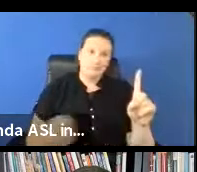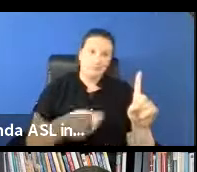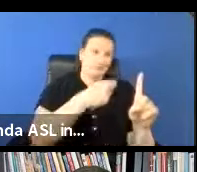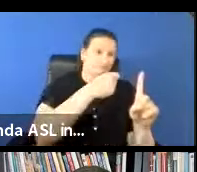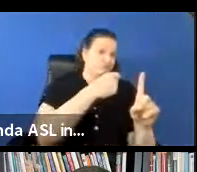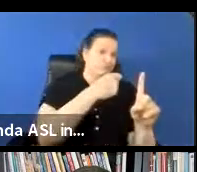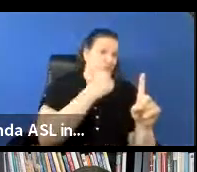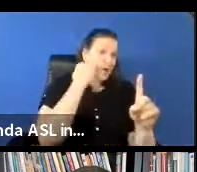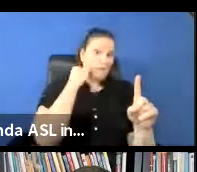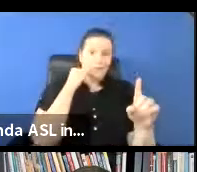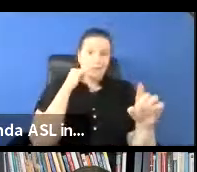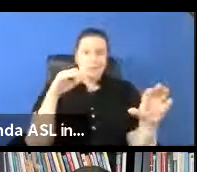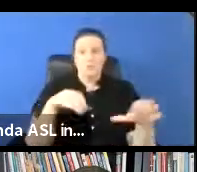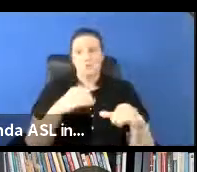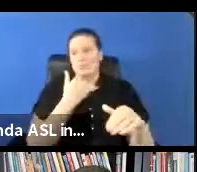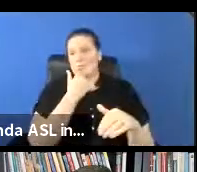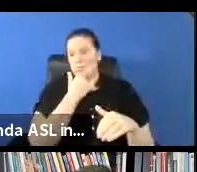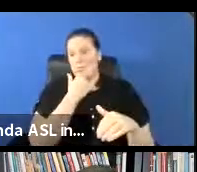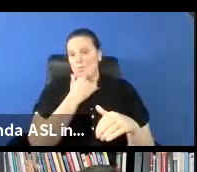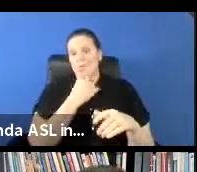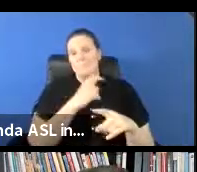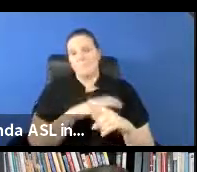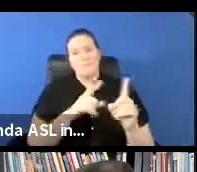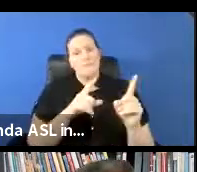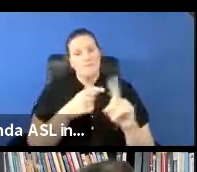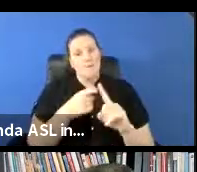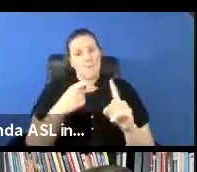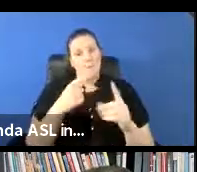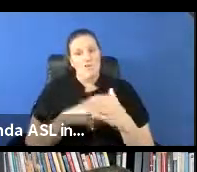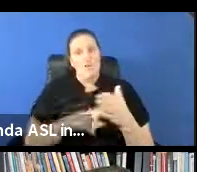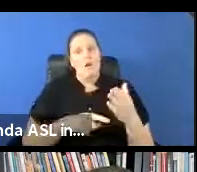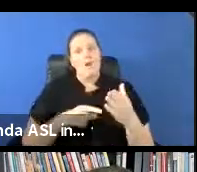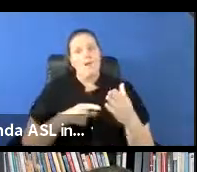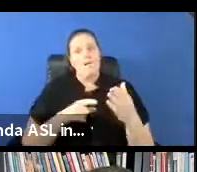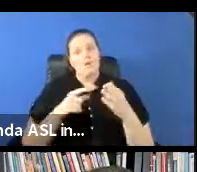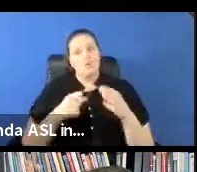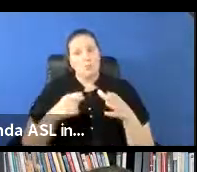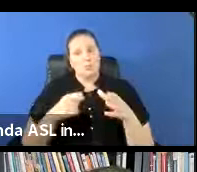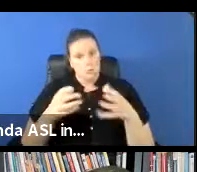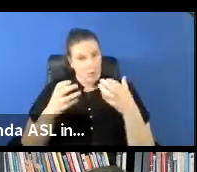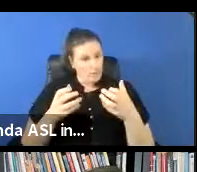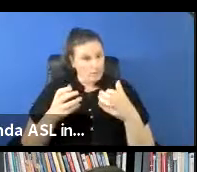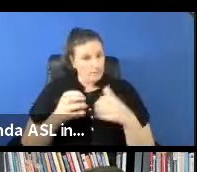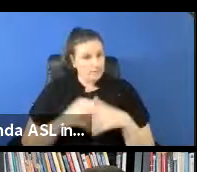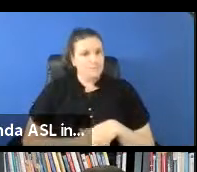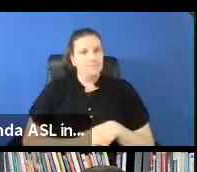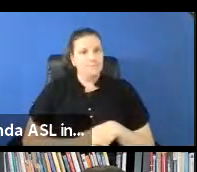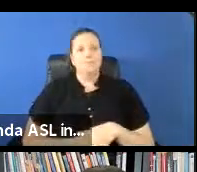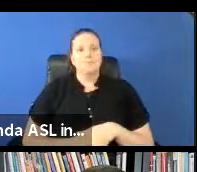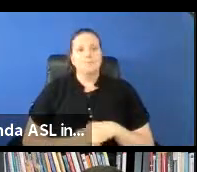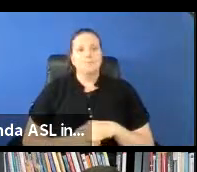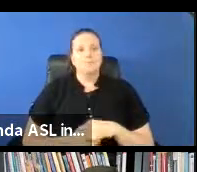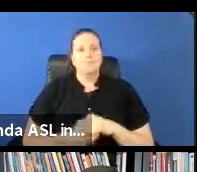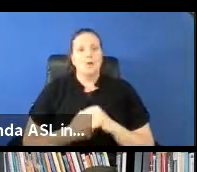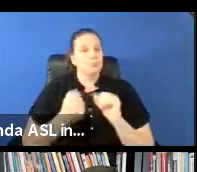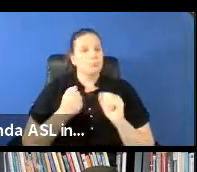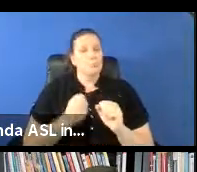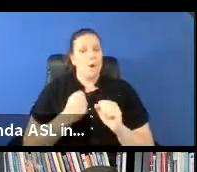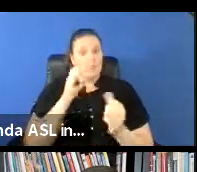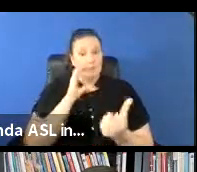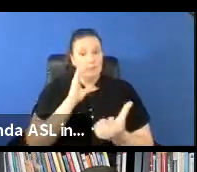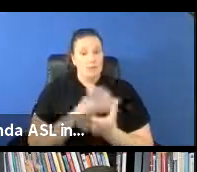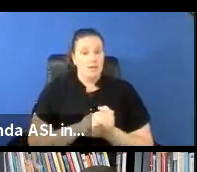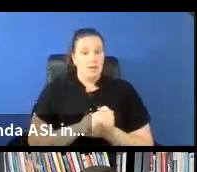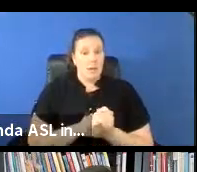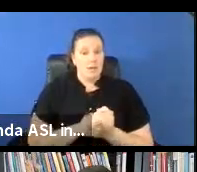they go wrong and differently from what you want them to do. Now, I'm a strong believer